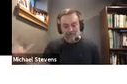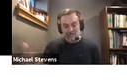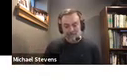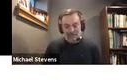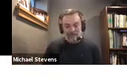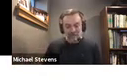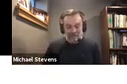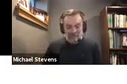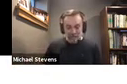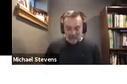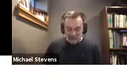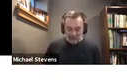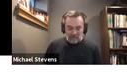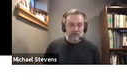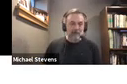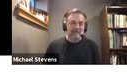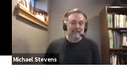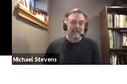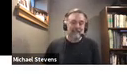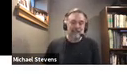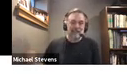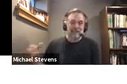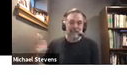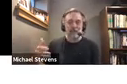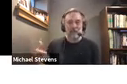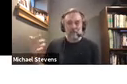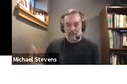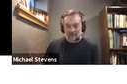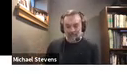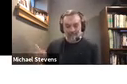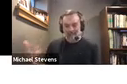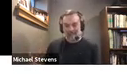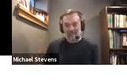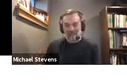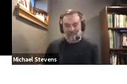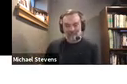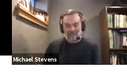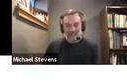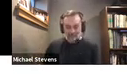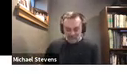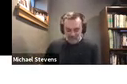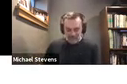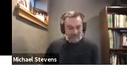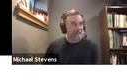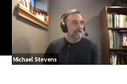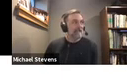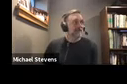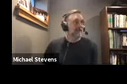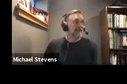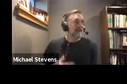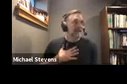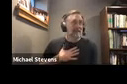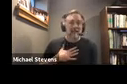been announced and currently a working product. then we're going to talk about one that you guys can access. Like I said, is a, a user case.